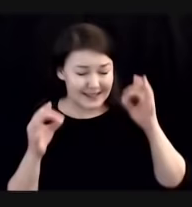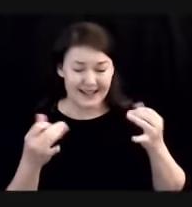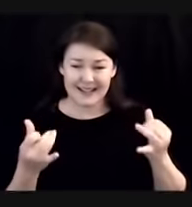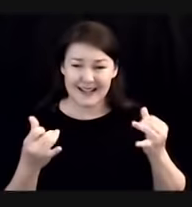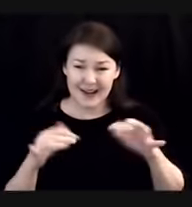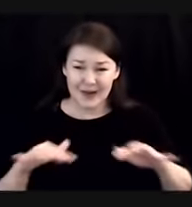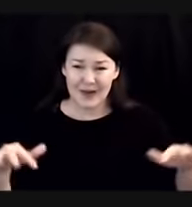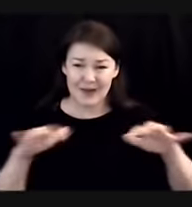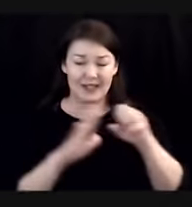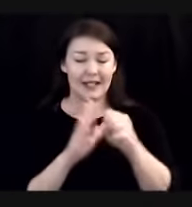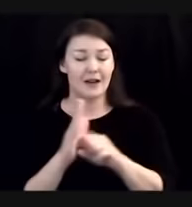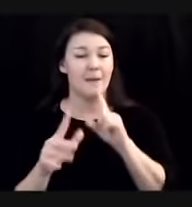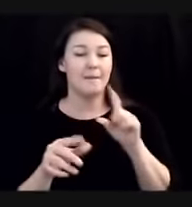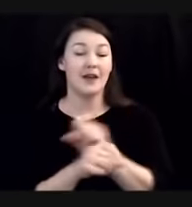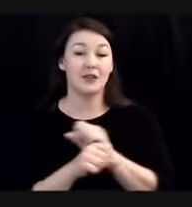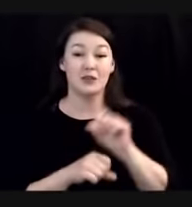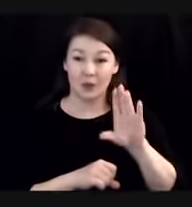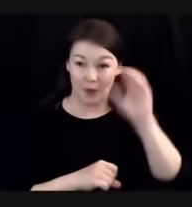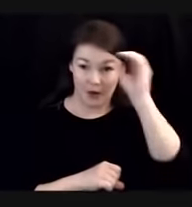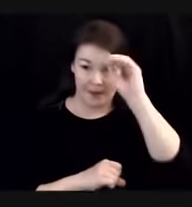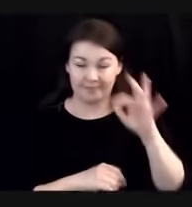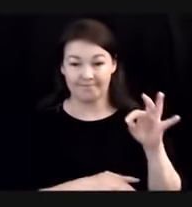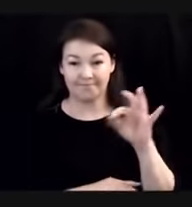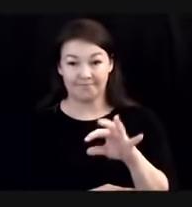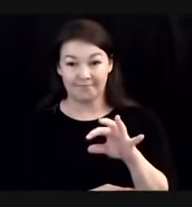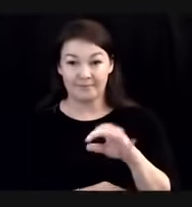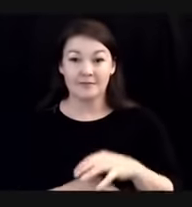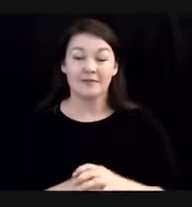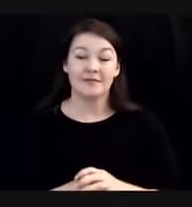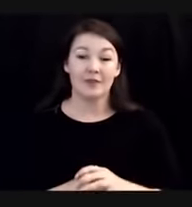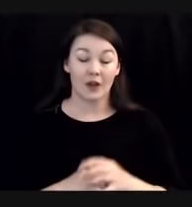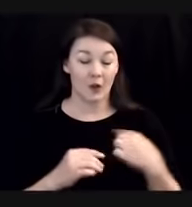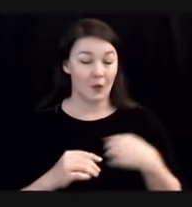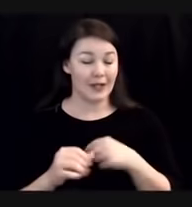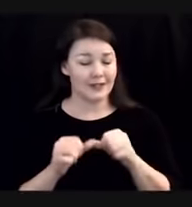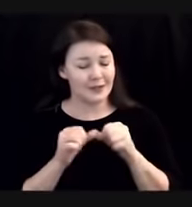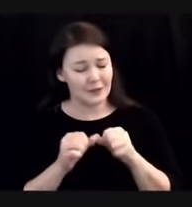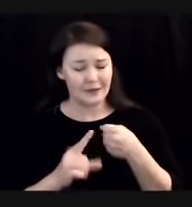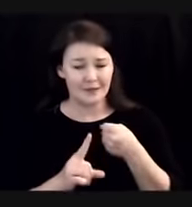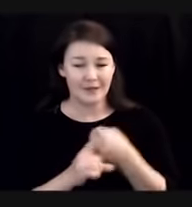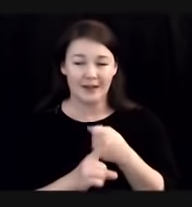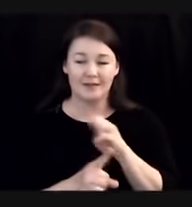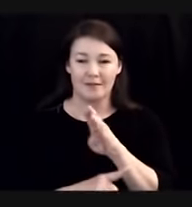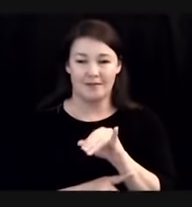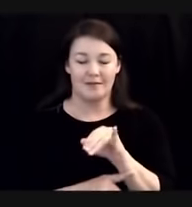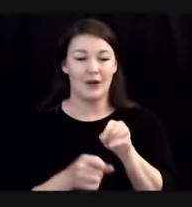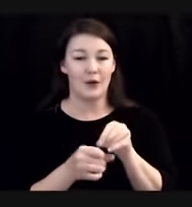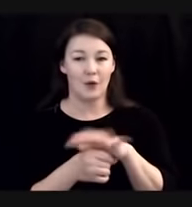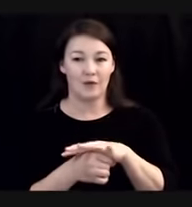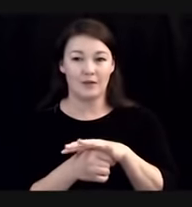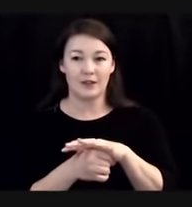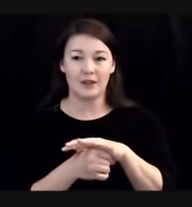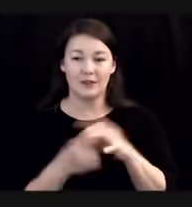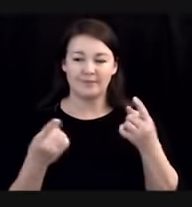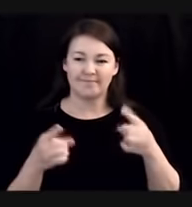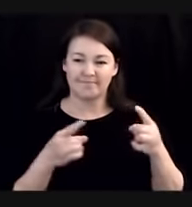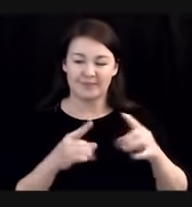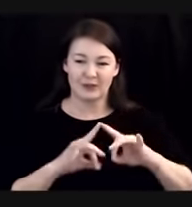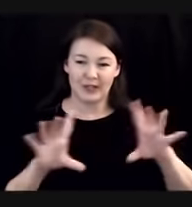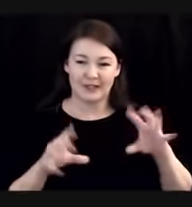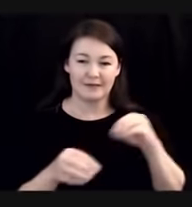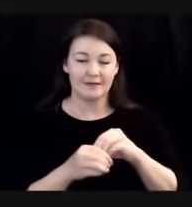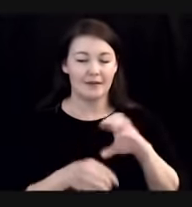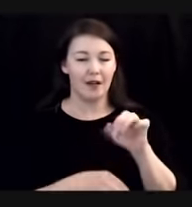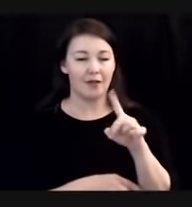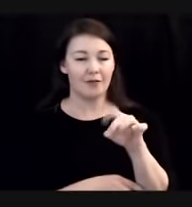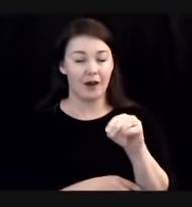that your voice counts. We continue to be impacted with the COVID crisis in Colorado. Colorado has